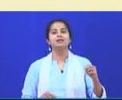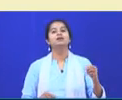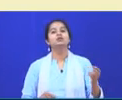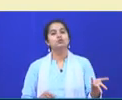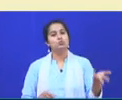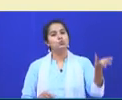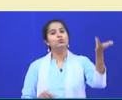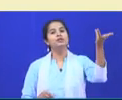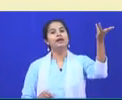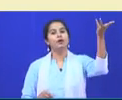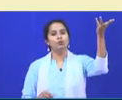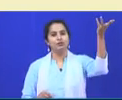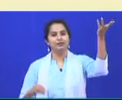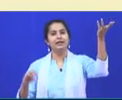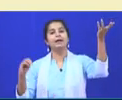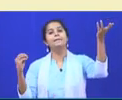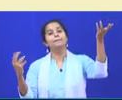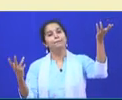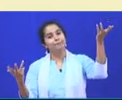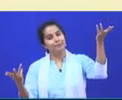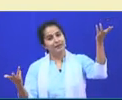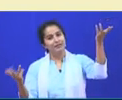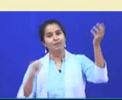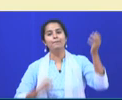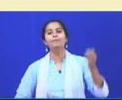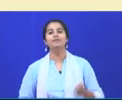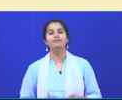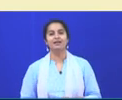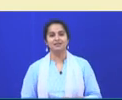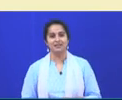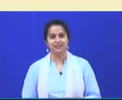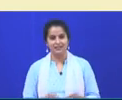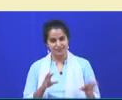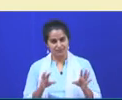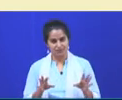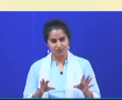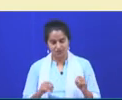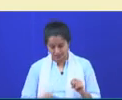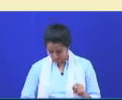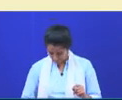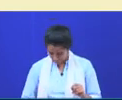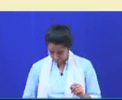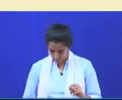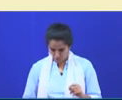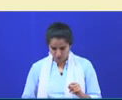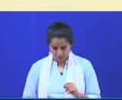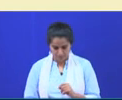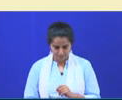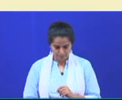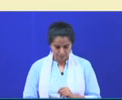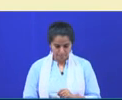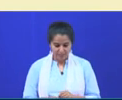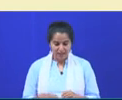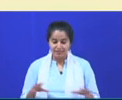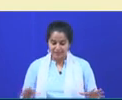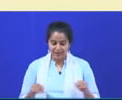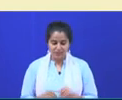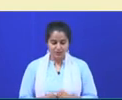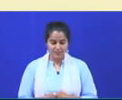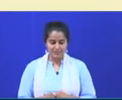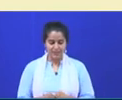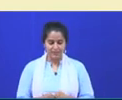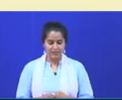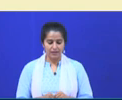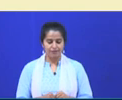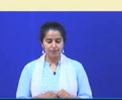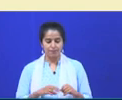Vikasati. Surye Udite Padmam Vikasati. Got that? Moving on. The next